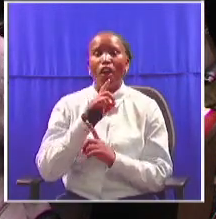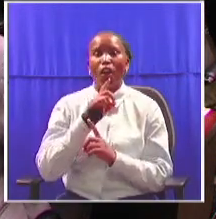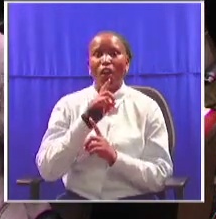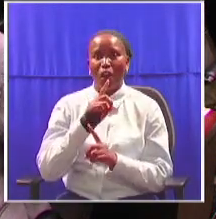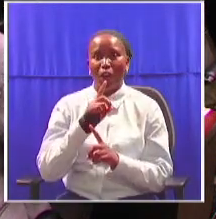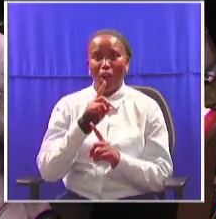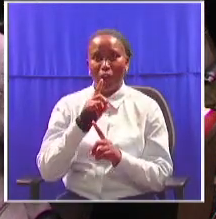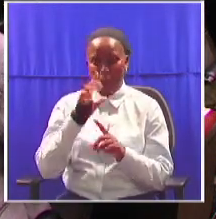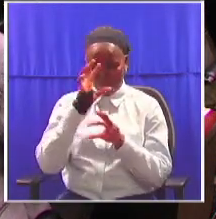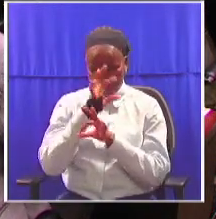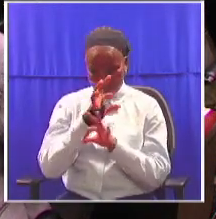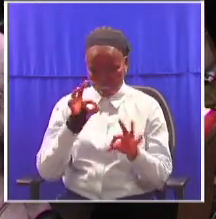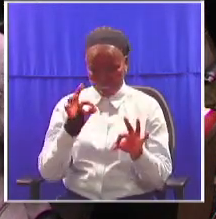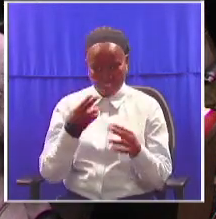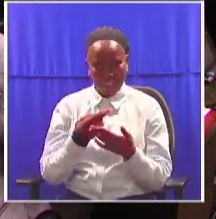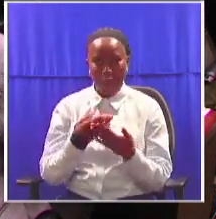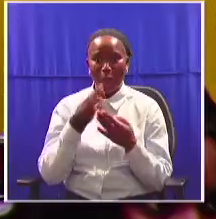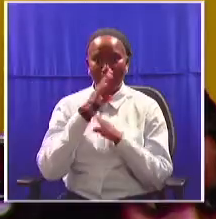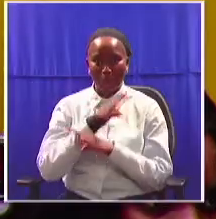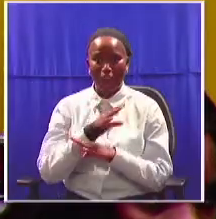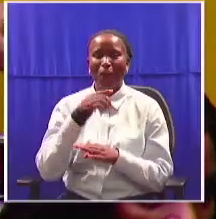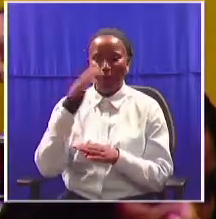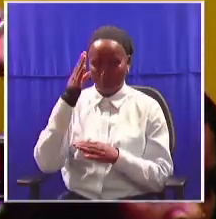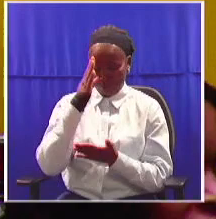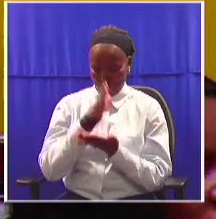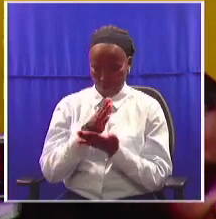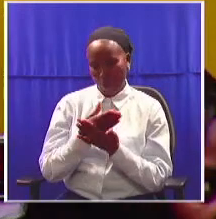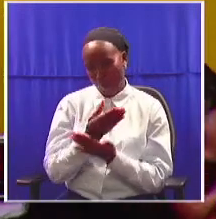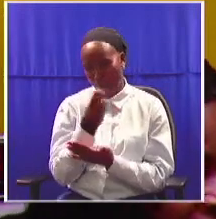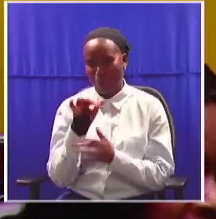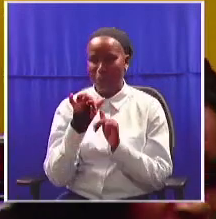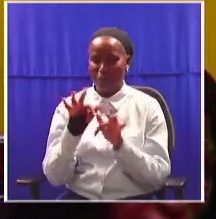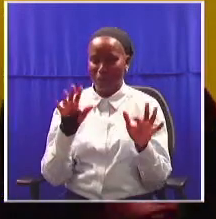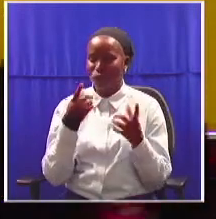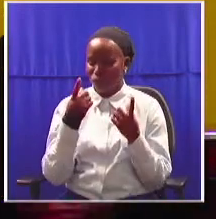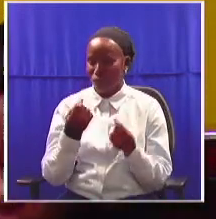here who does not live on medication.